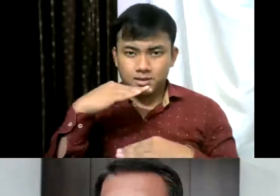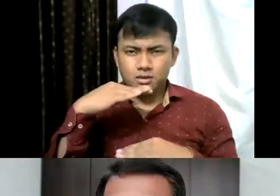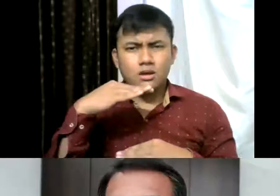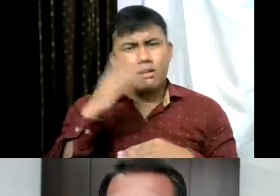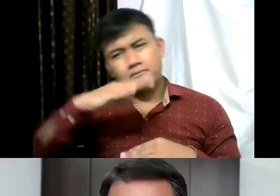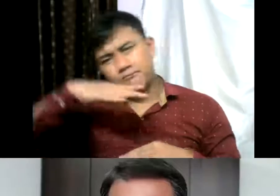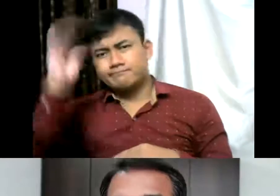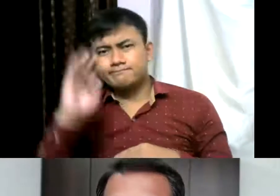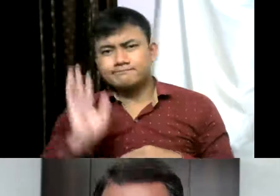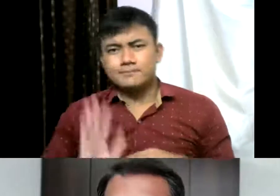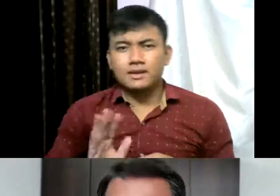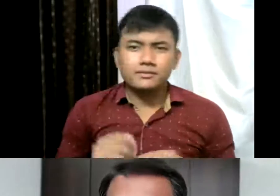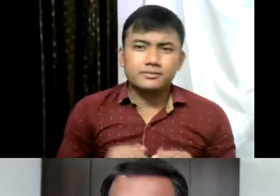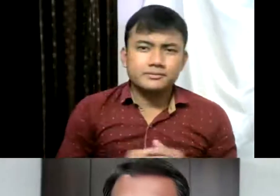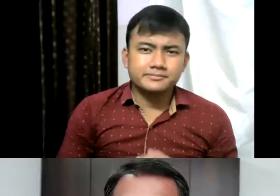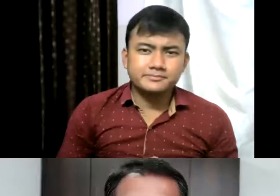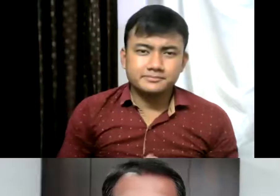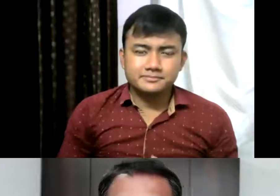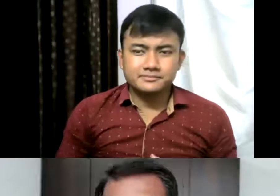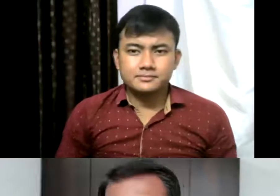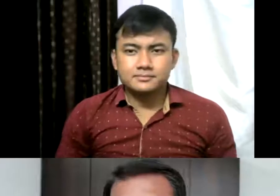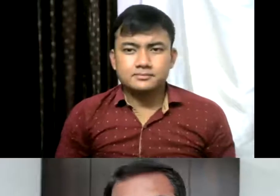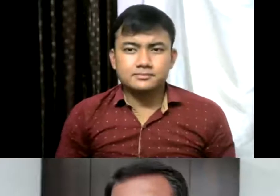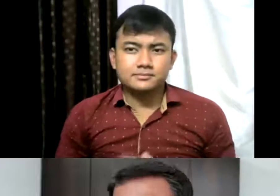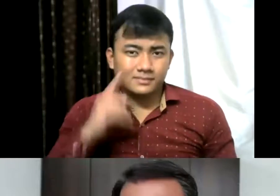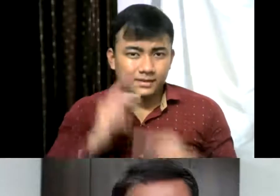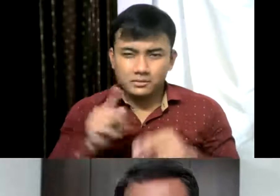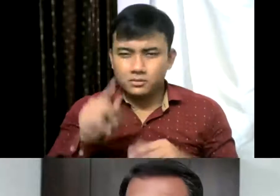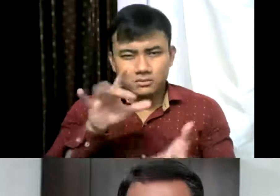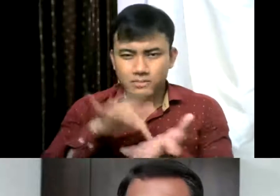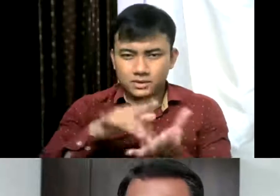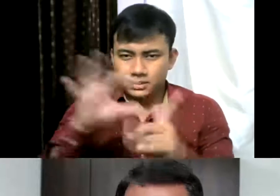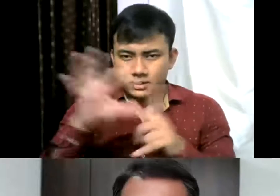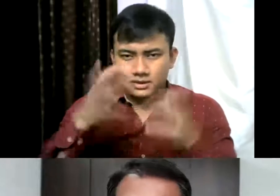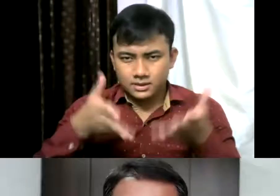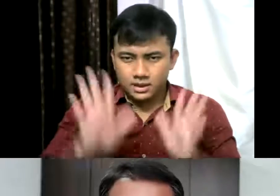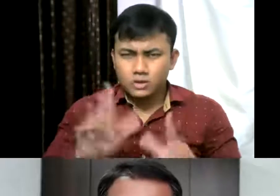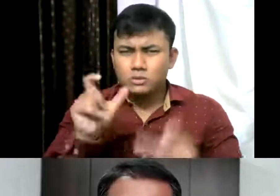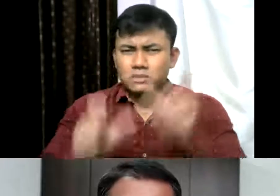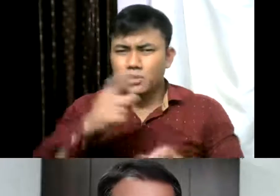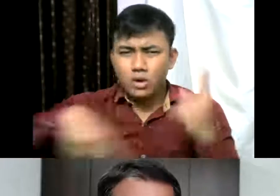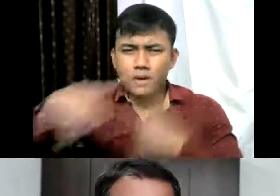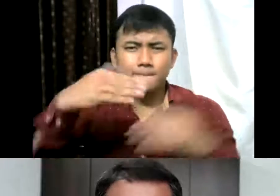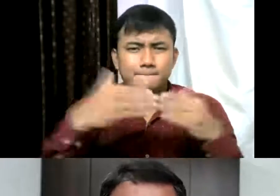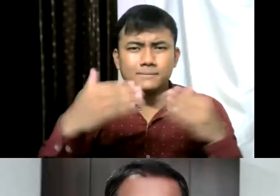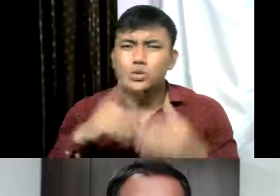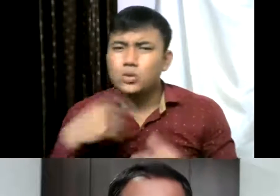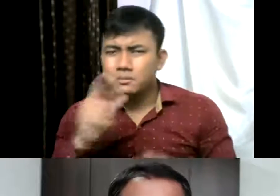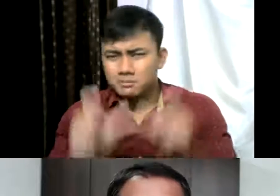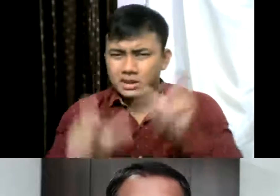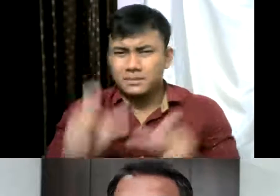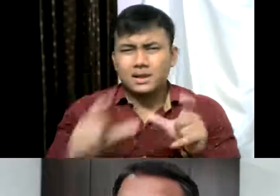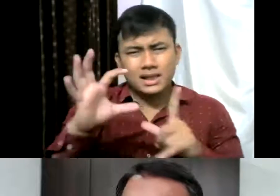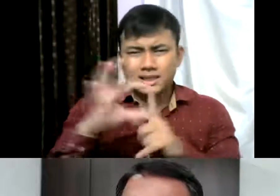geo filters or geo blocks, right? Otherwise, if you're in Delhi, you would hang out with people in Delhi. If I'm in Mumbai, and